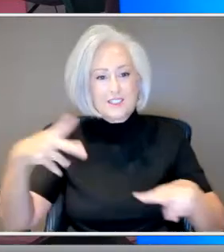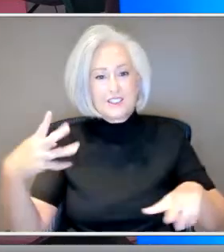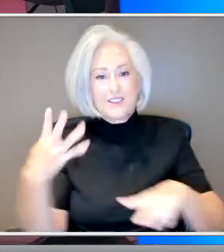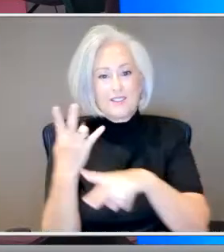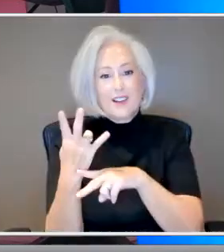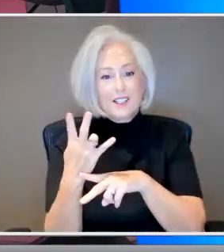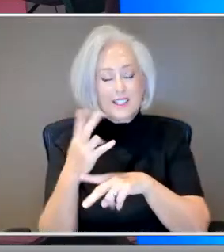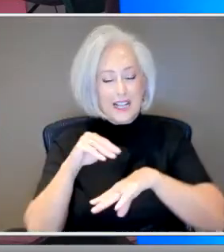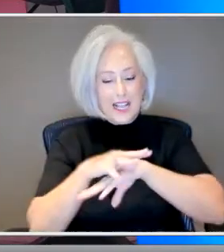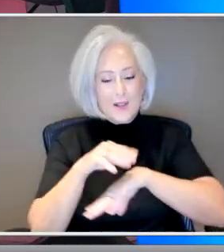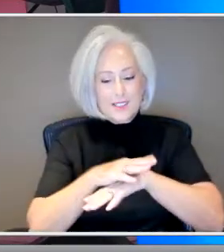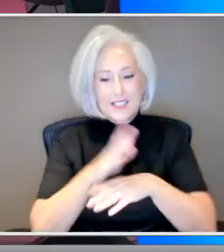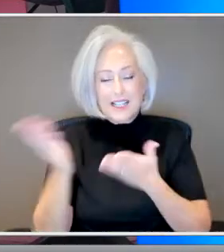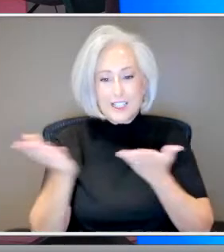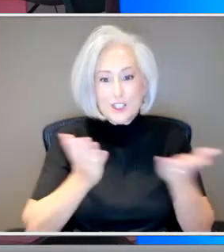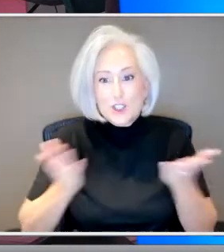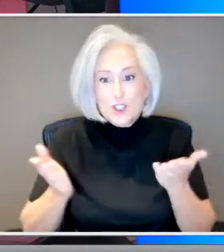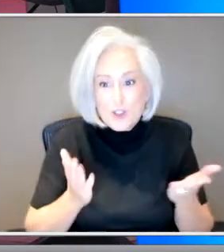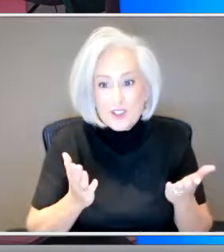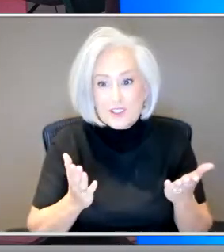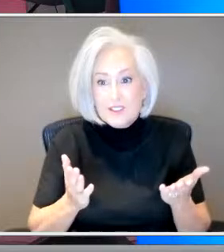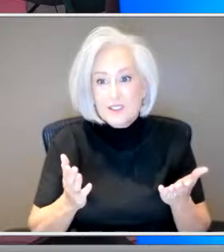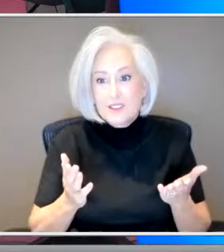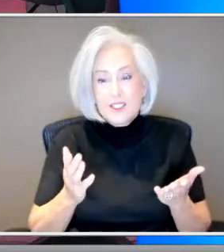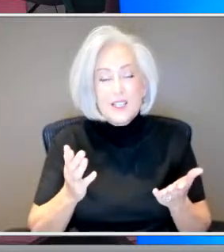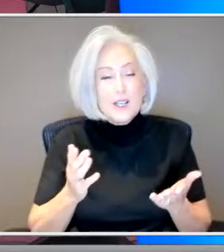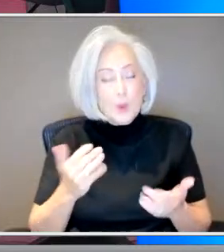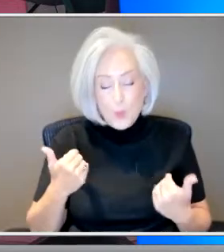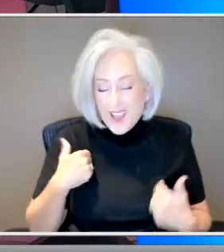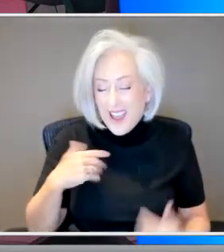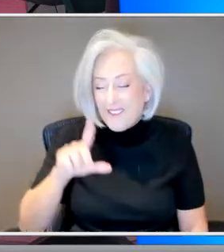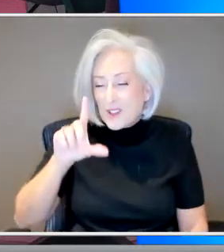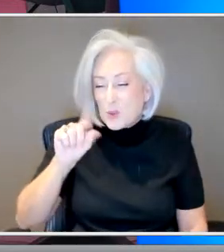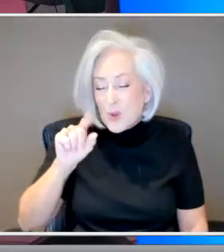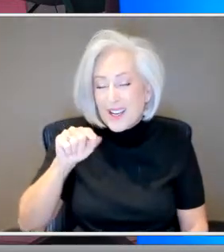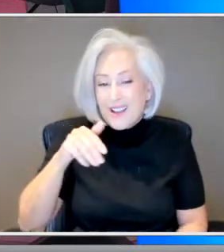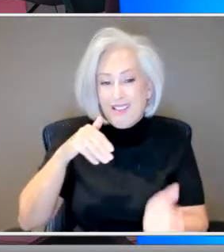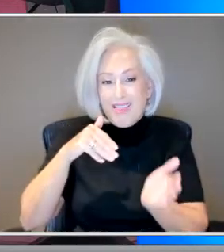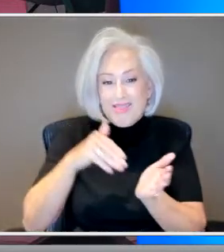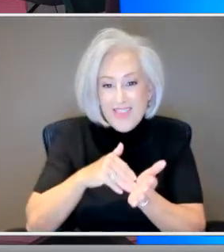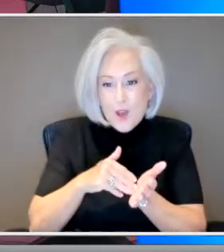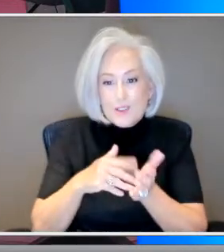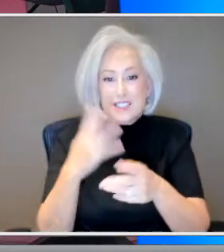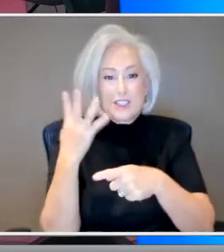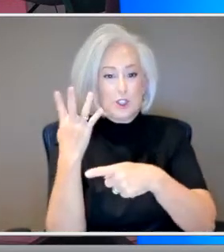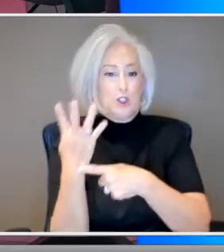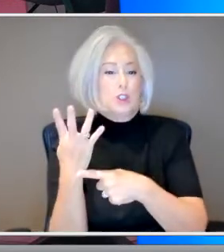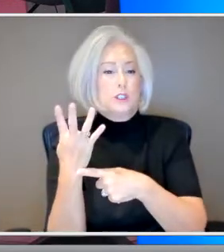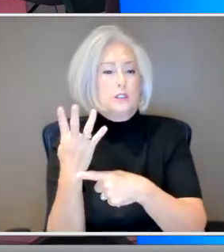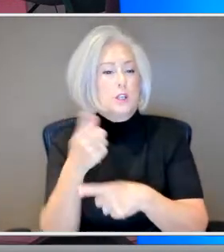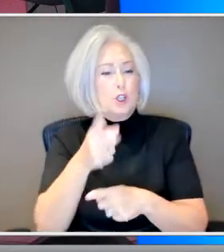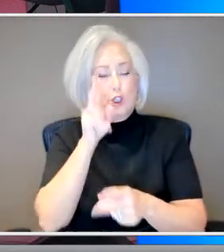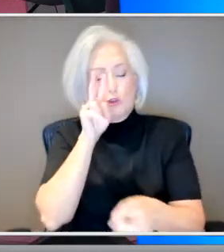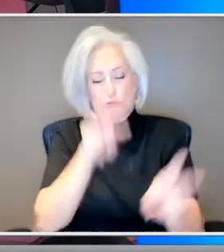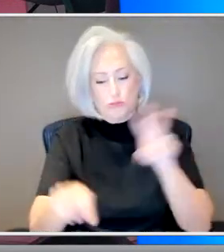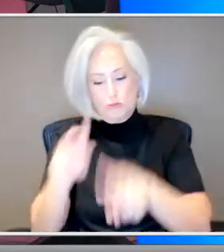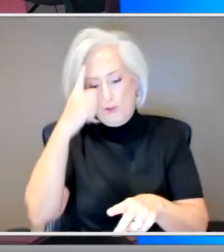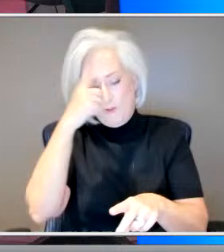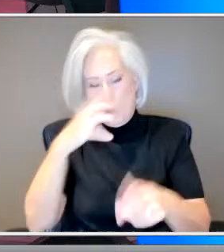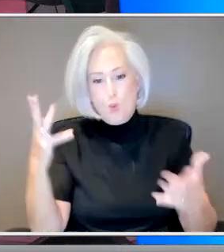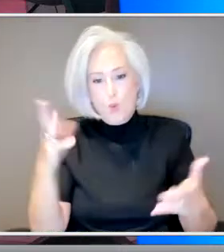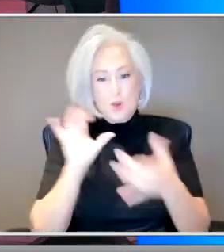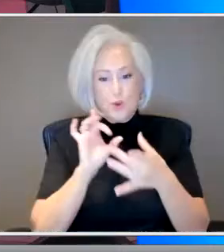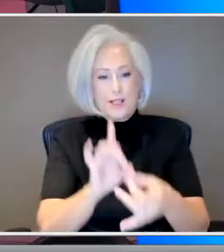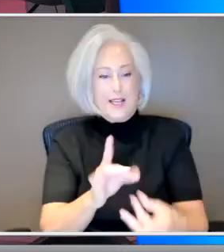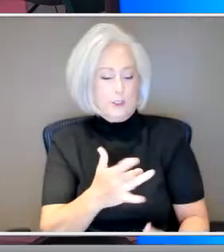have thousands of genes. 20,000. 20,000 genes. Give or take. What markers do you look for in cardiac testing?